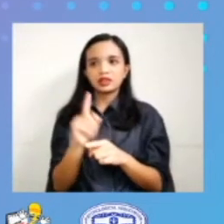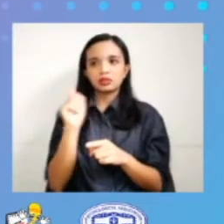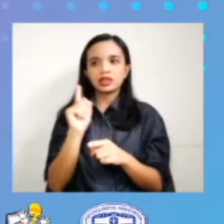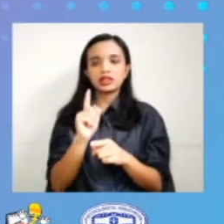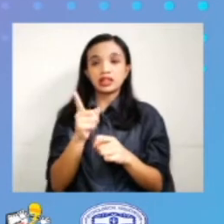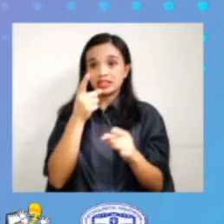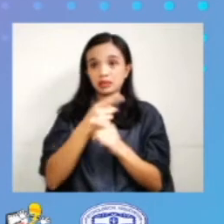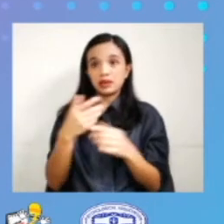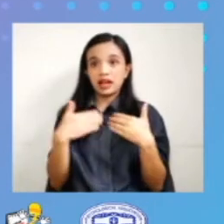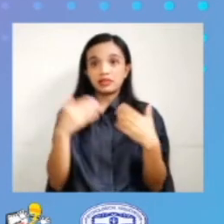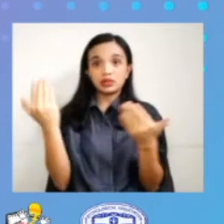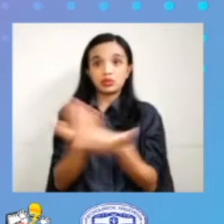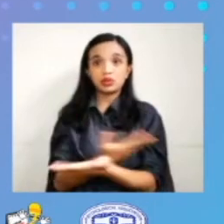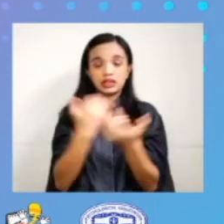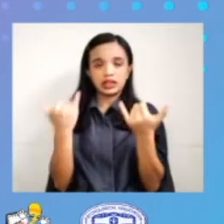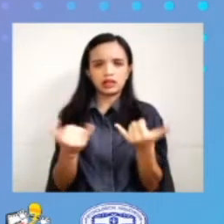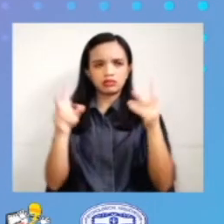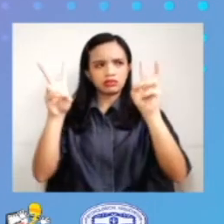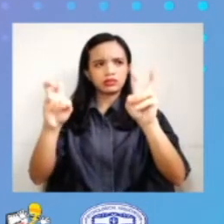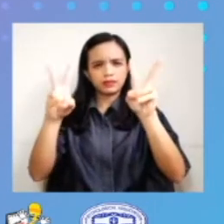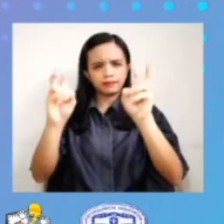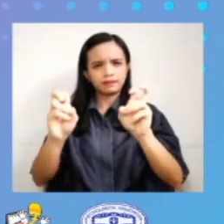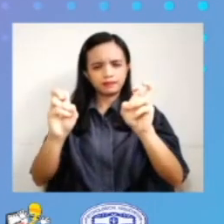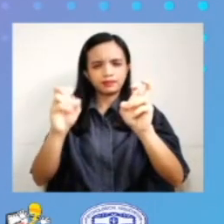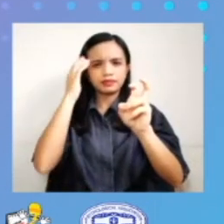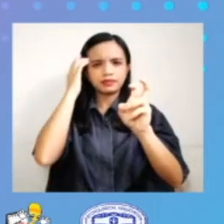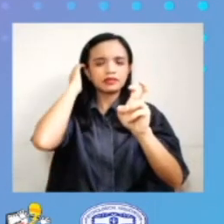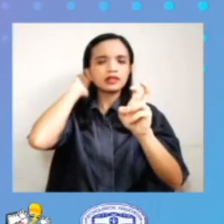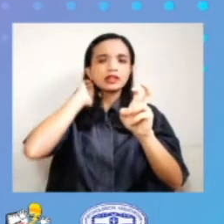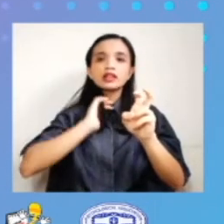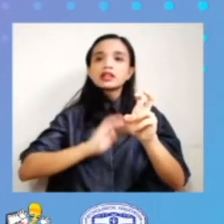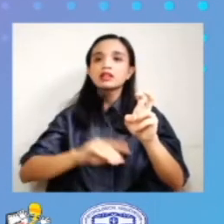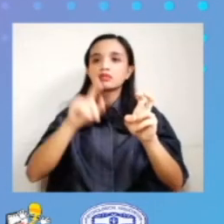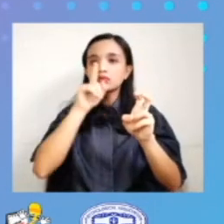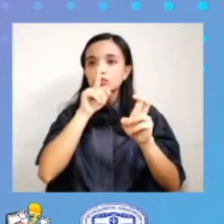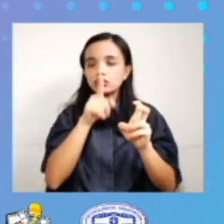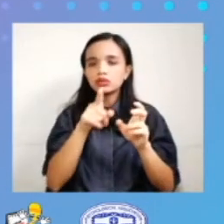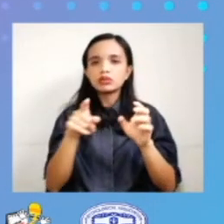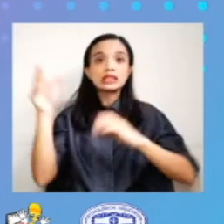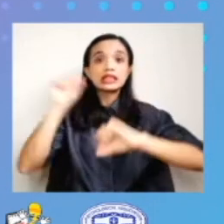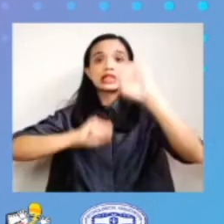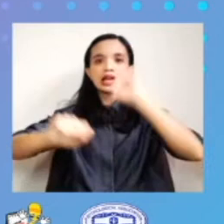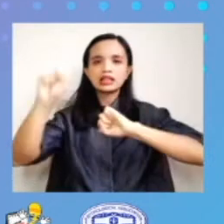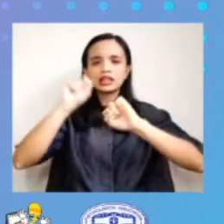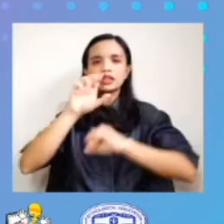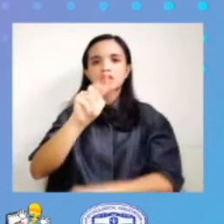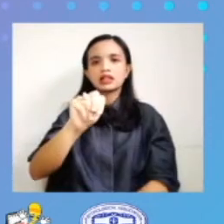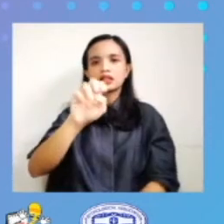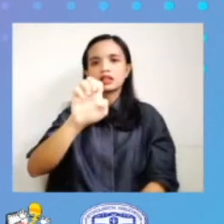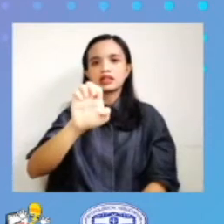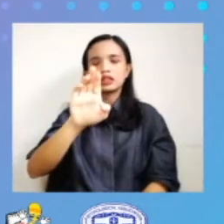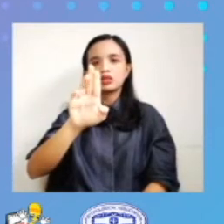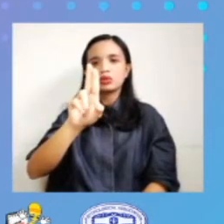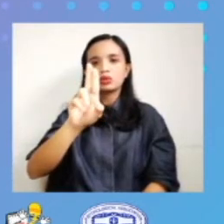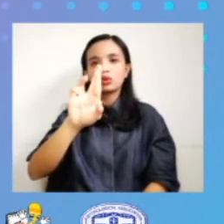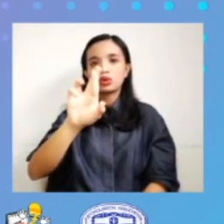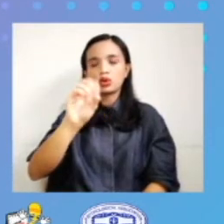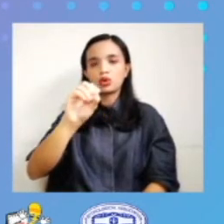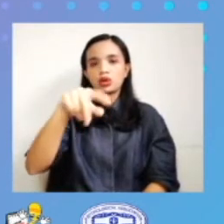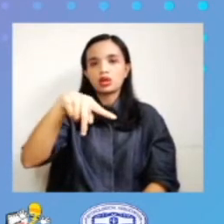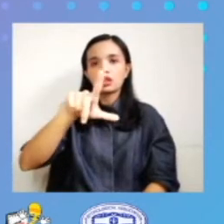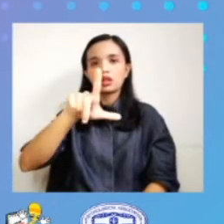proper form, and if necessary, and I would highly recommend this for beginners, is to seek the help